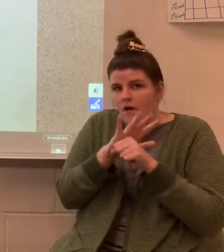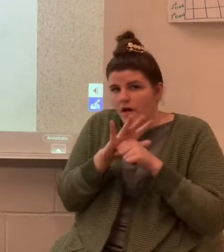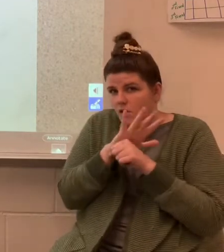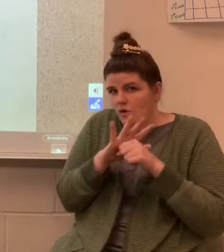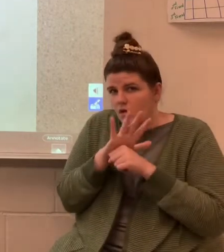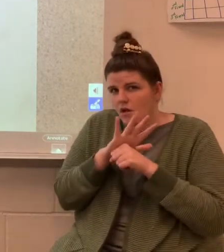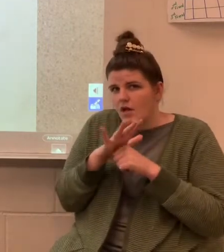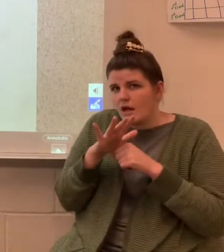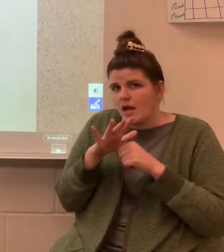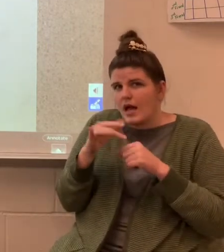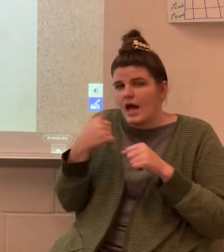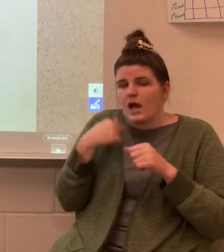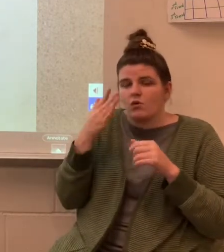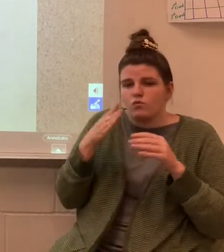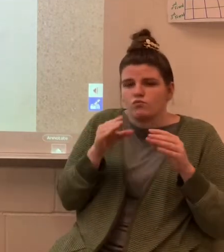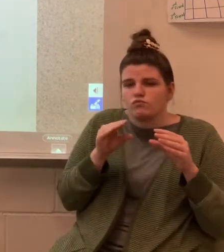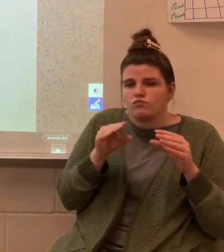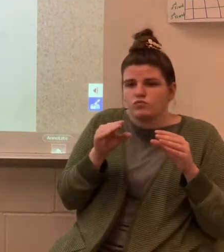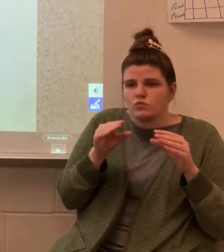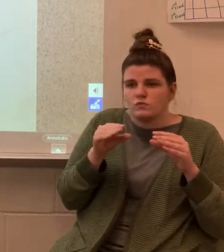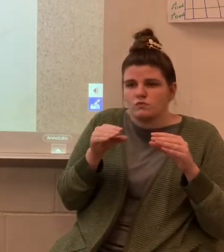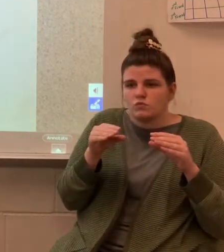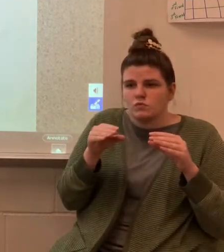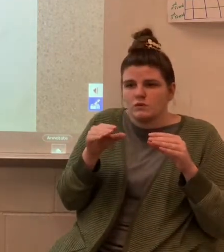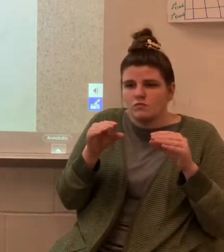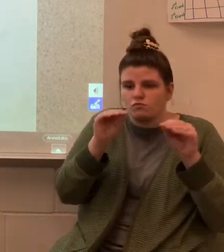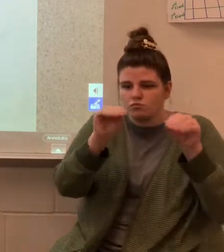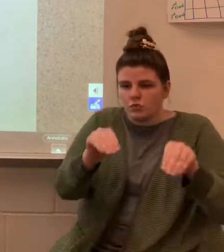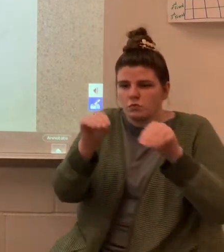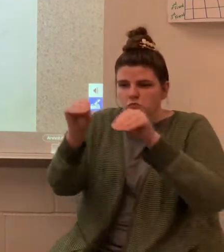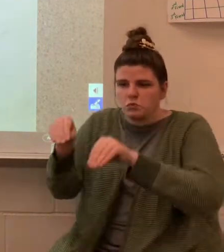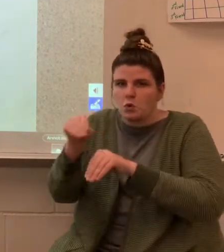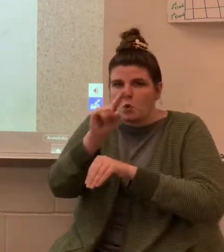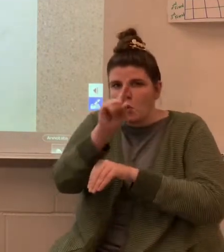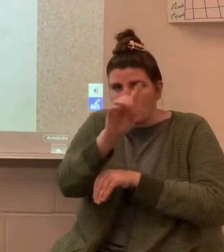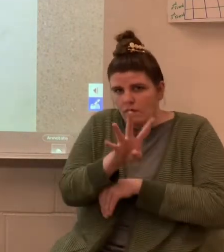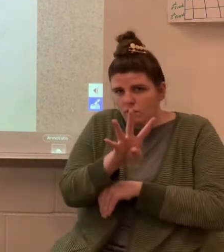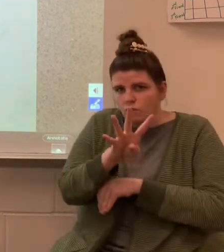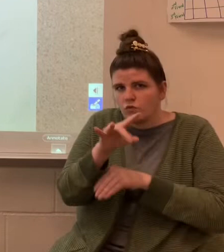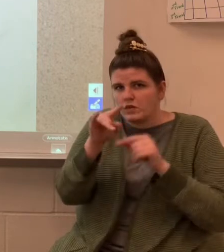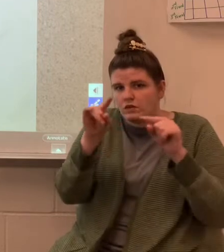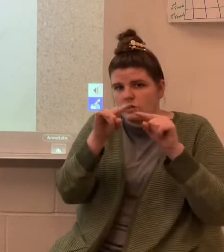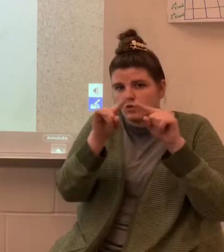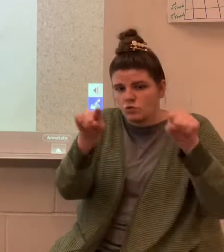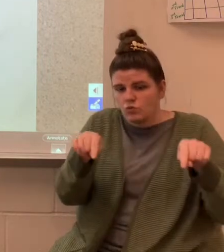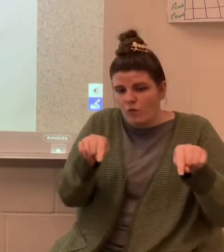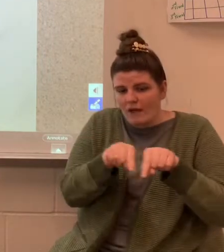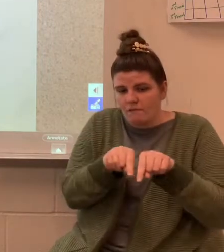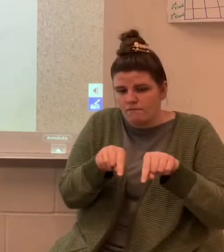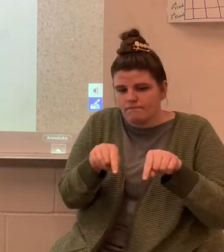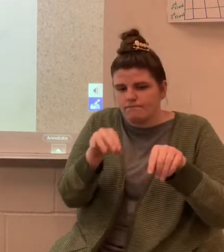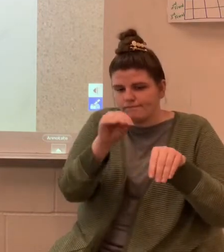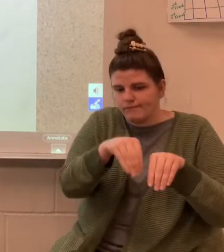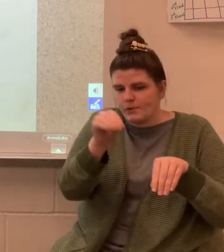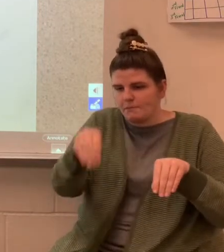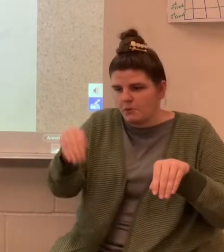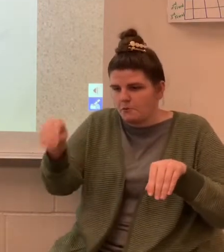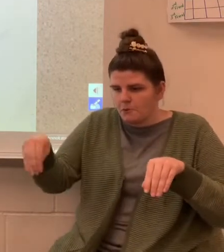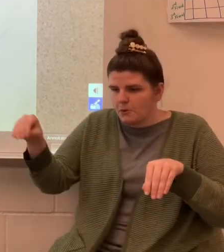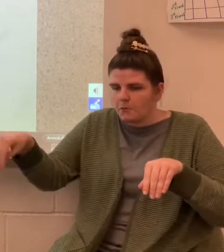these 1/4 square foot tiles to fill my entire 18 square foot. I need to know how many of those do I need to